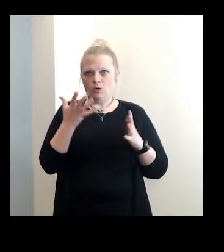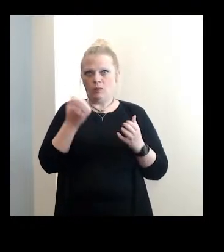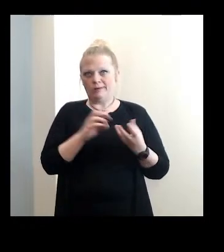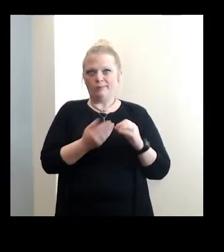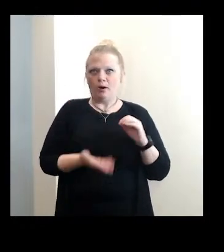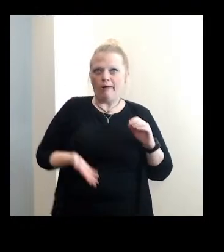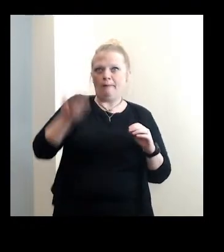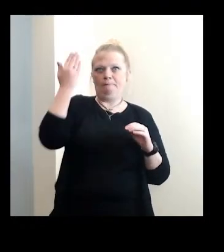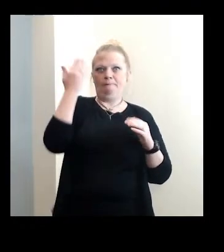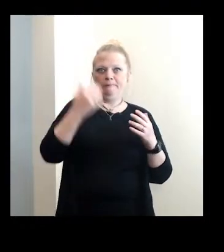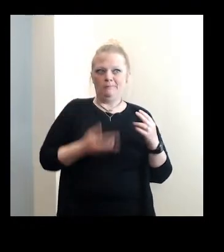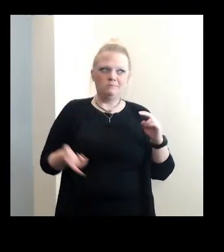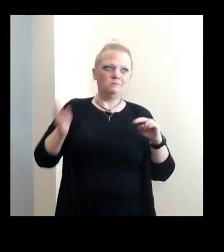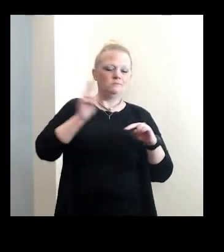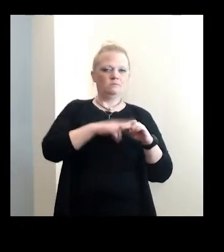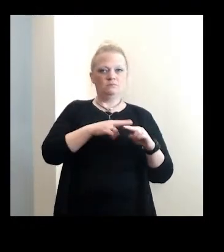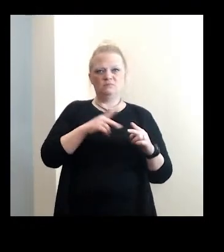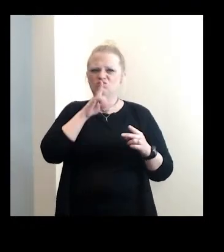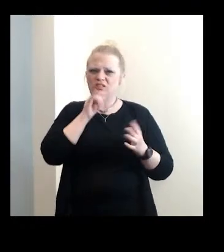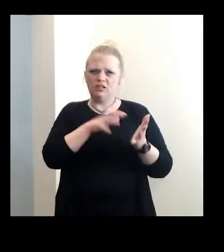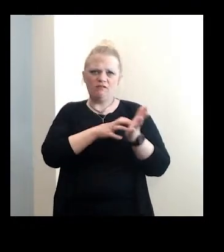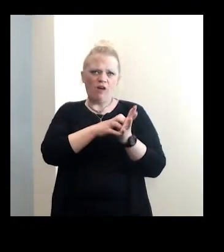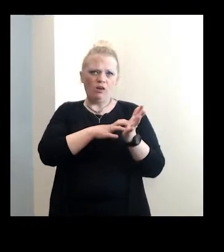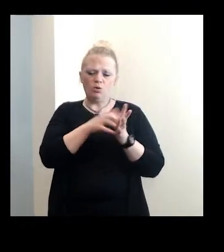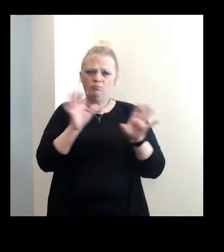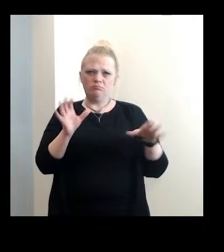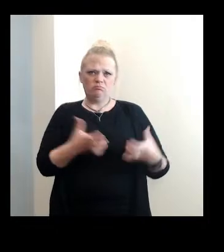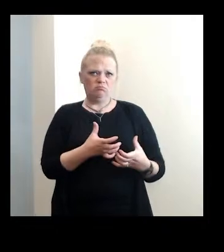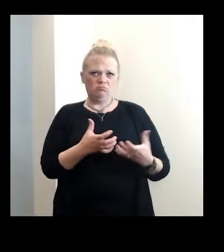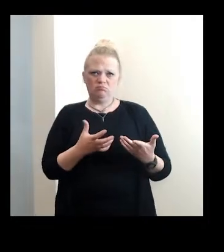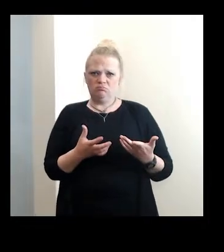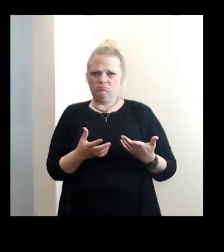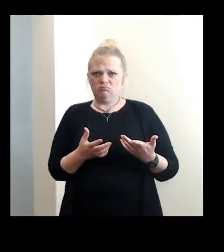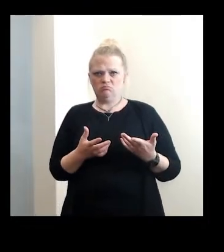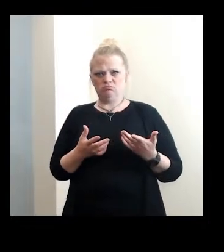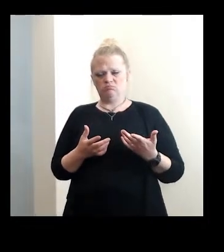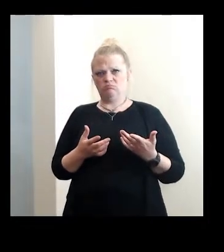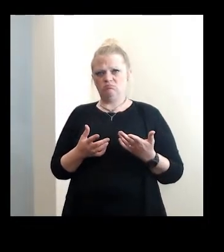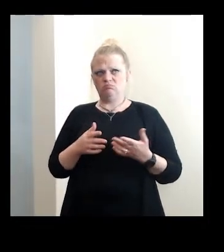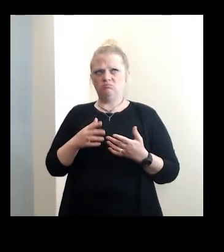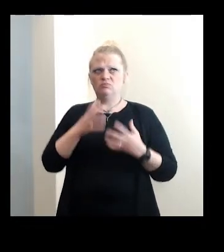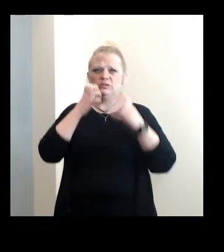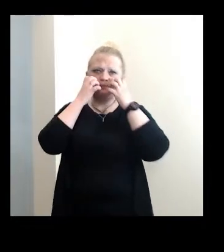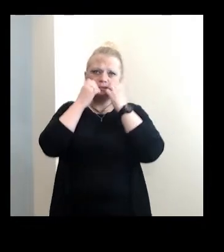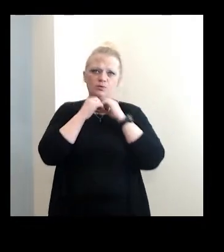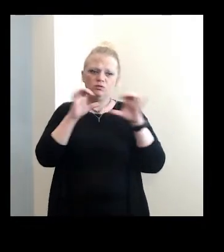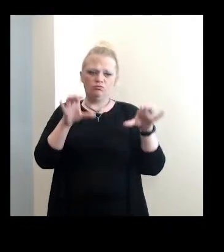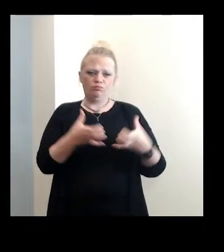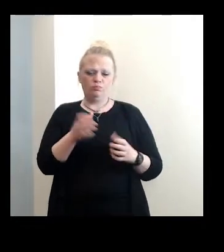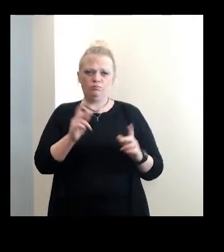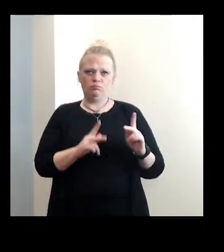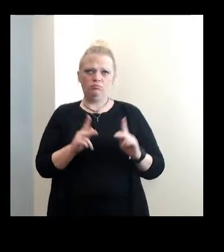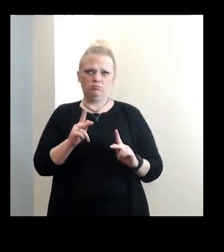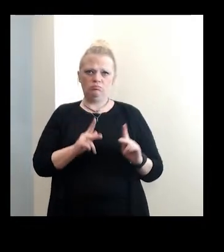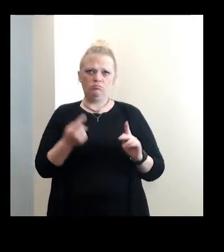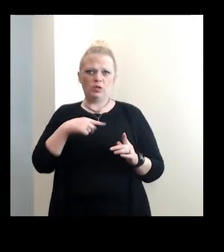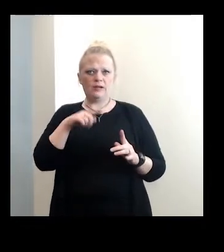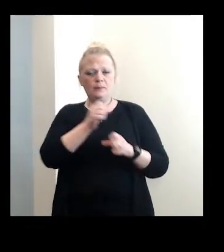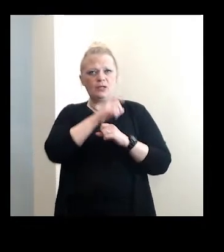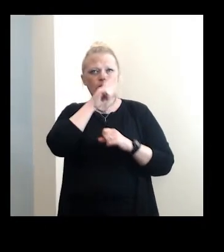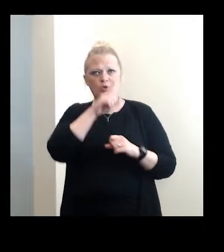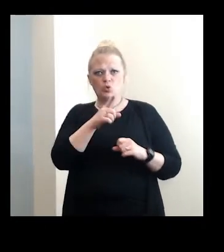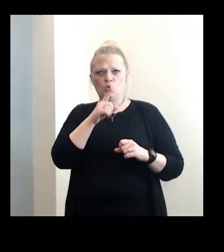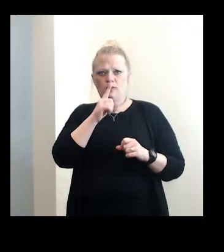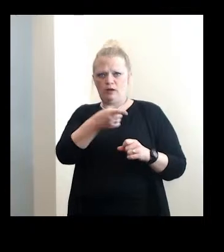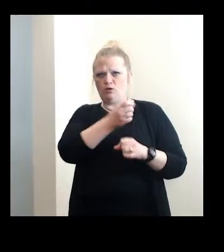up. This is such a vulnerable population and such a precious population. So we have to make sure we get